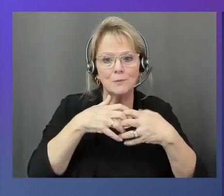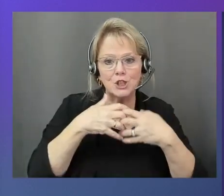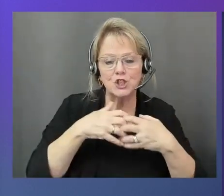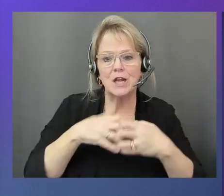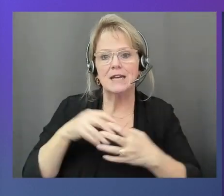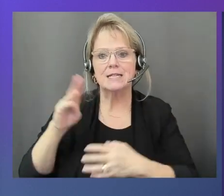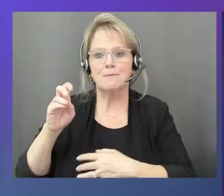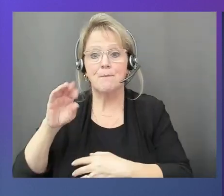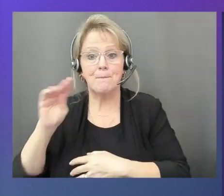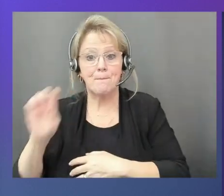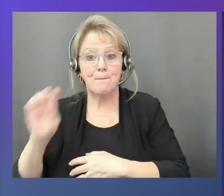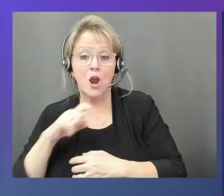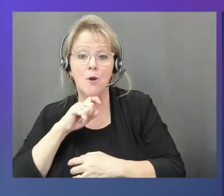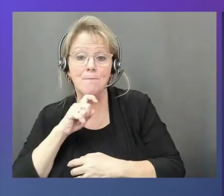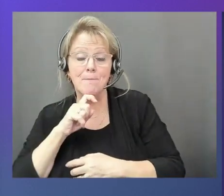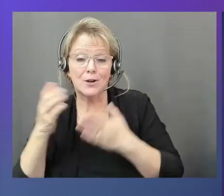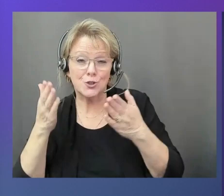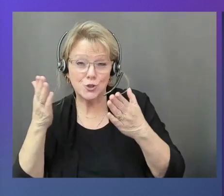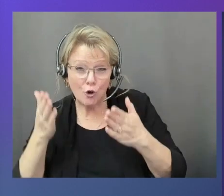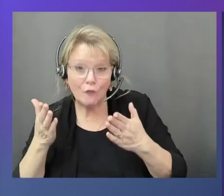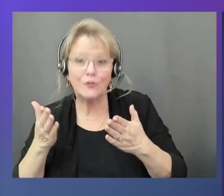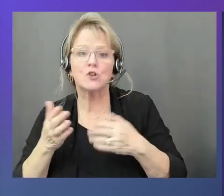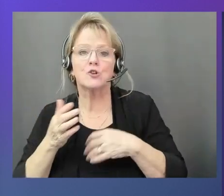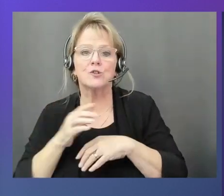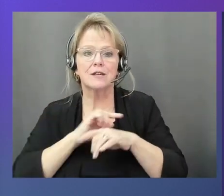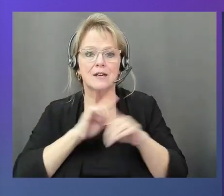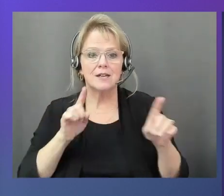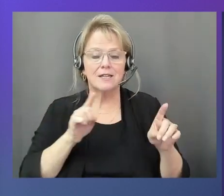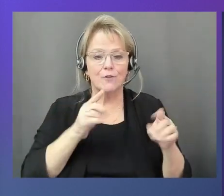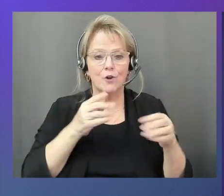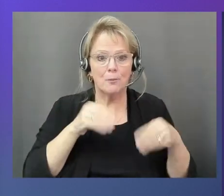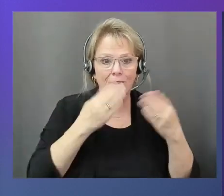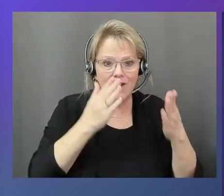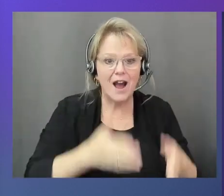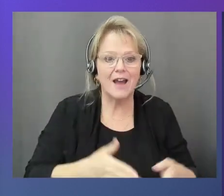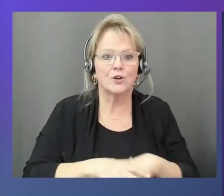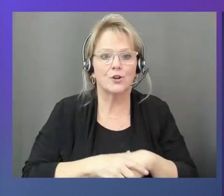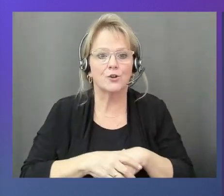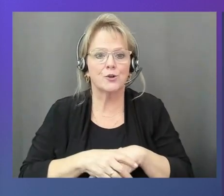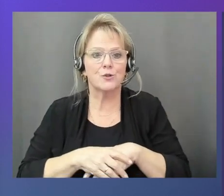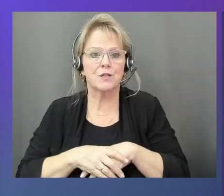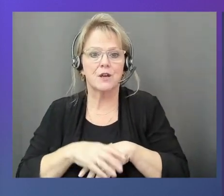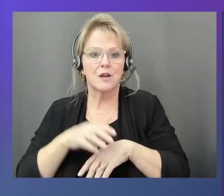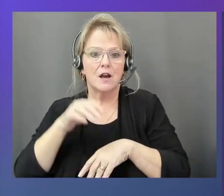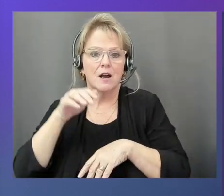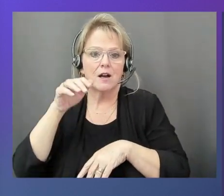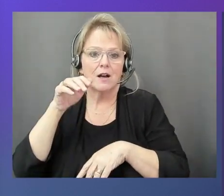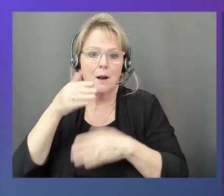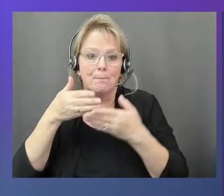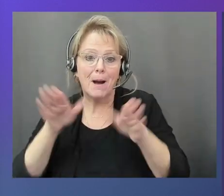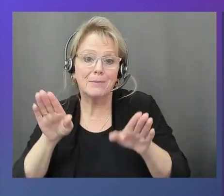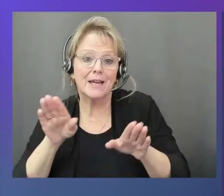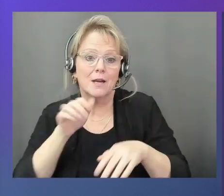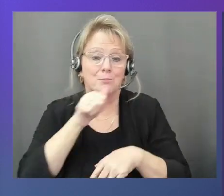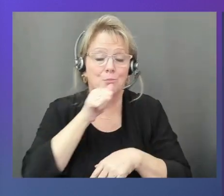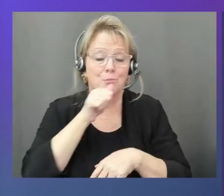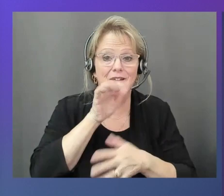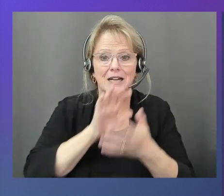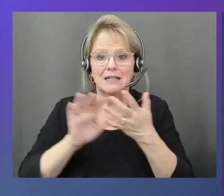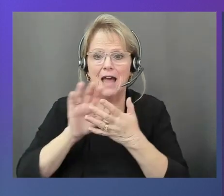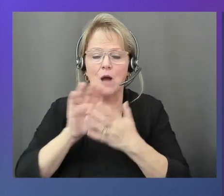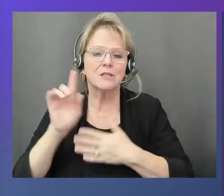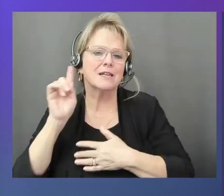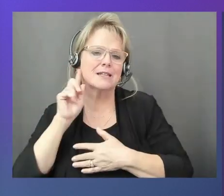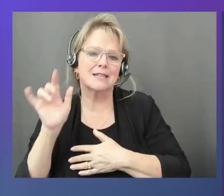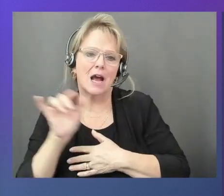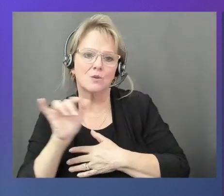data center, different cloud service provider, public, private clouds. I just wanted to it sounds like you're giving a demo of